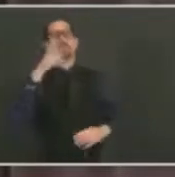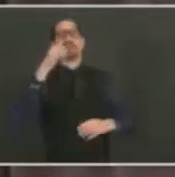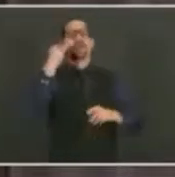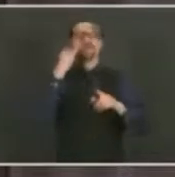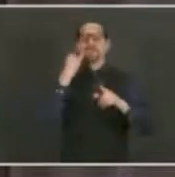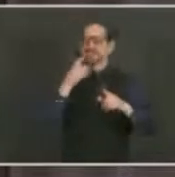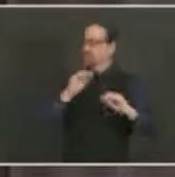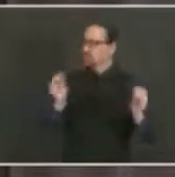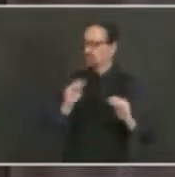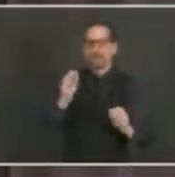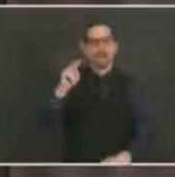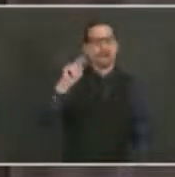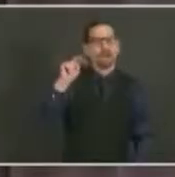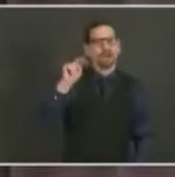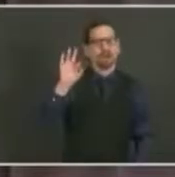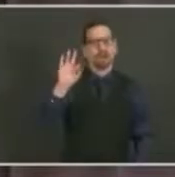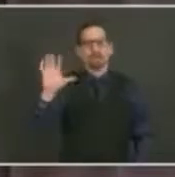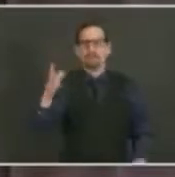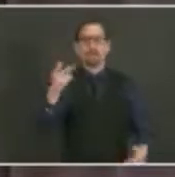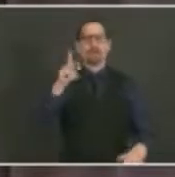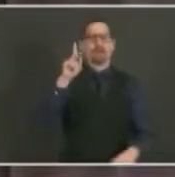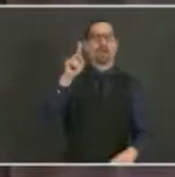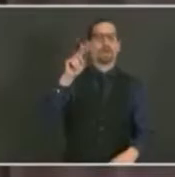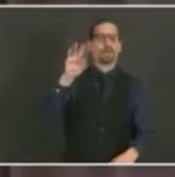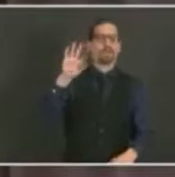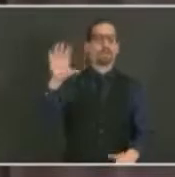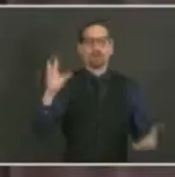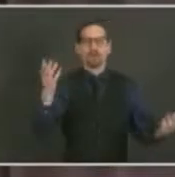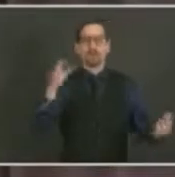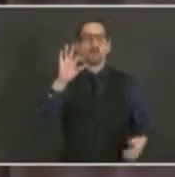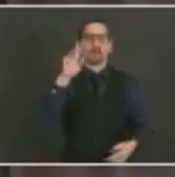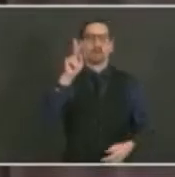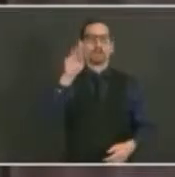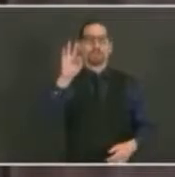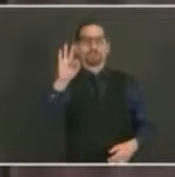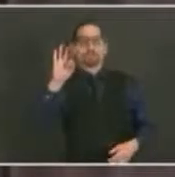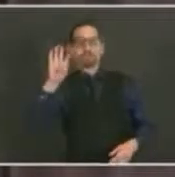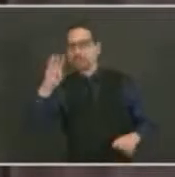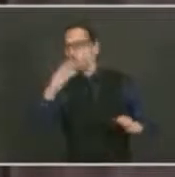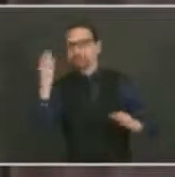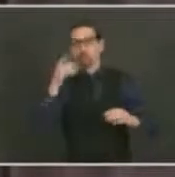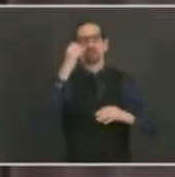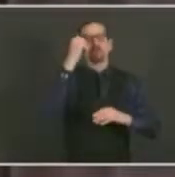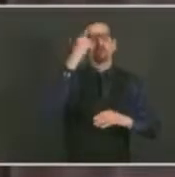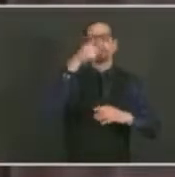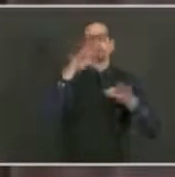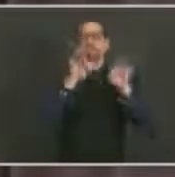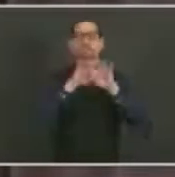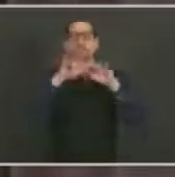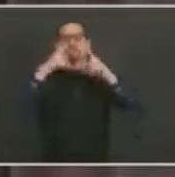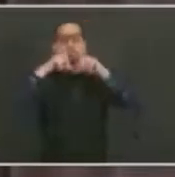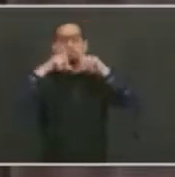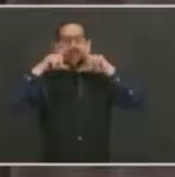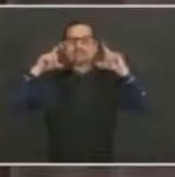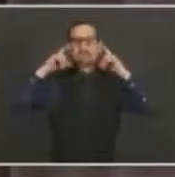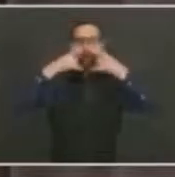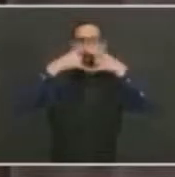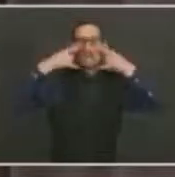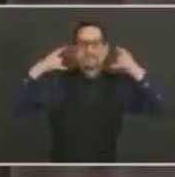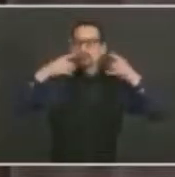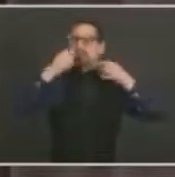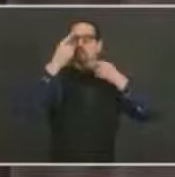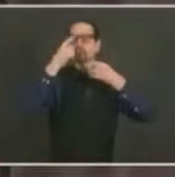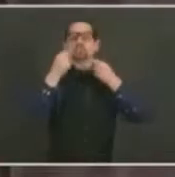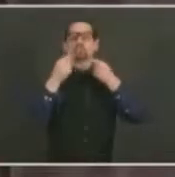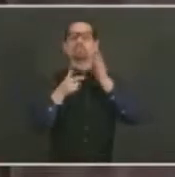woven, breathable fabric and is 2 layers thick. And again, you want it to fit as snugly as